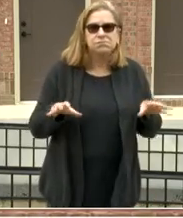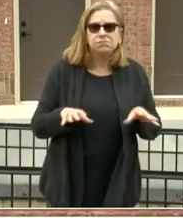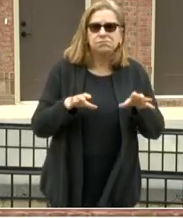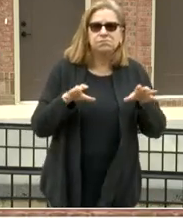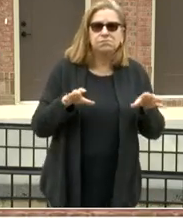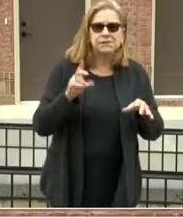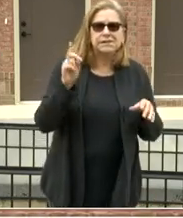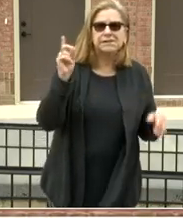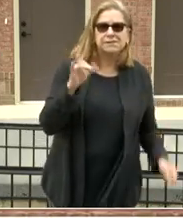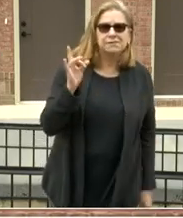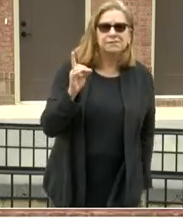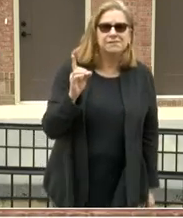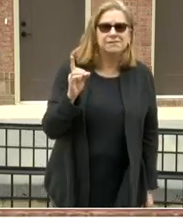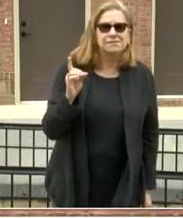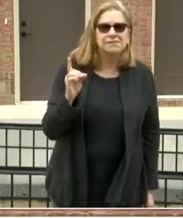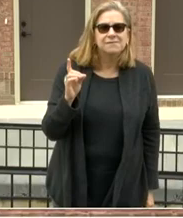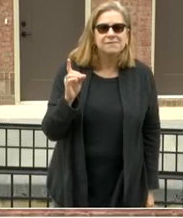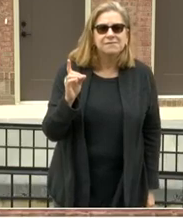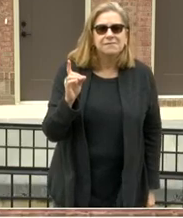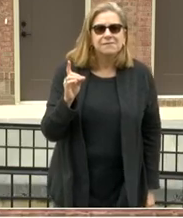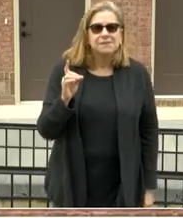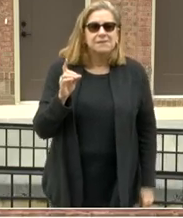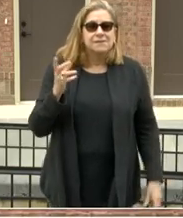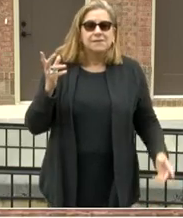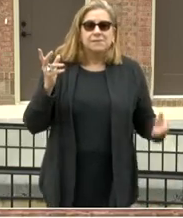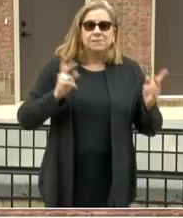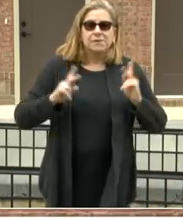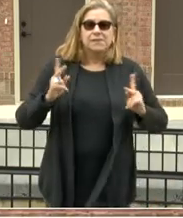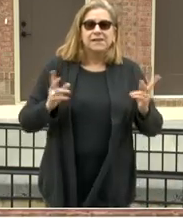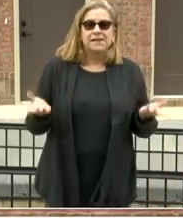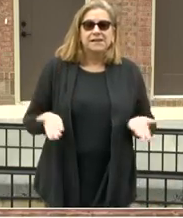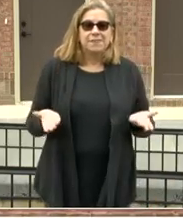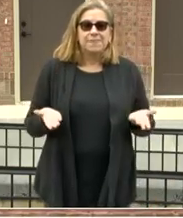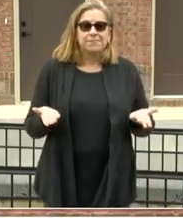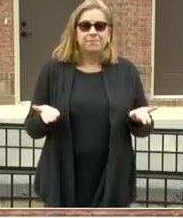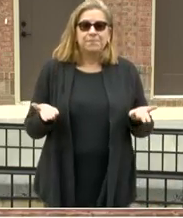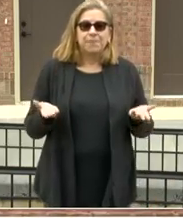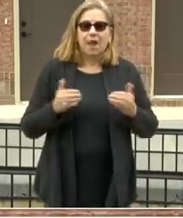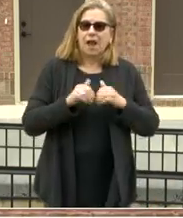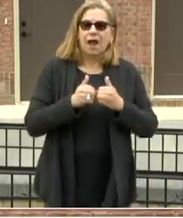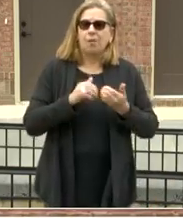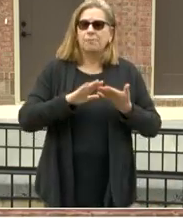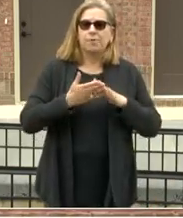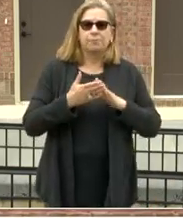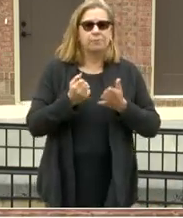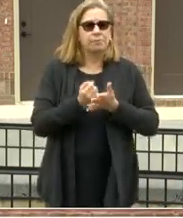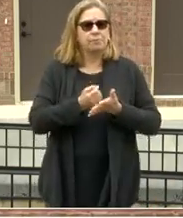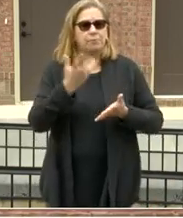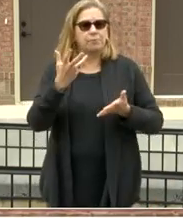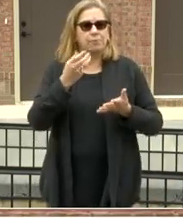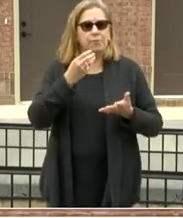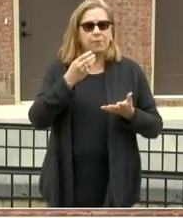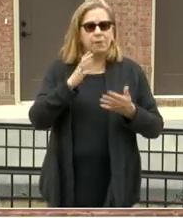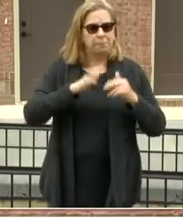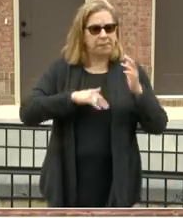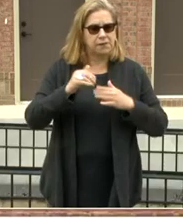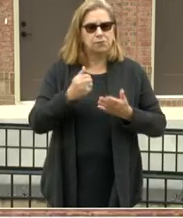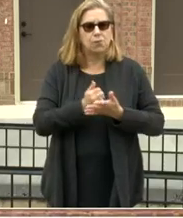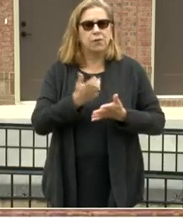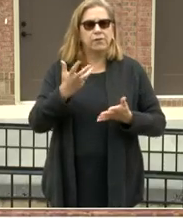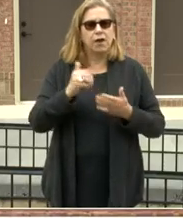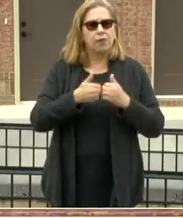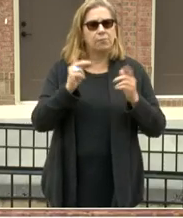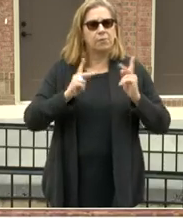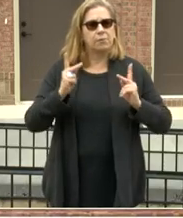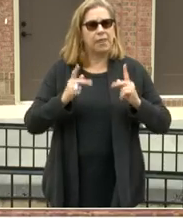country have built wealth that they've been able to pass down from generations is through home ownership. I know this firsthand. I